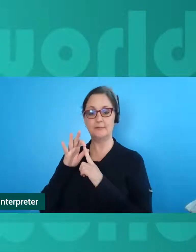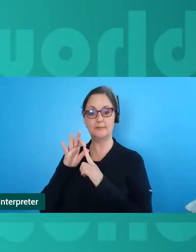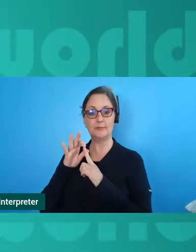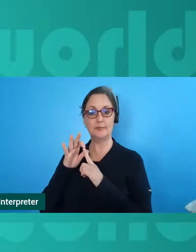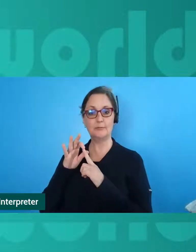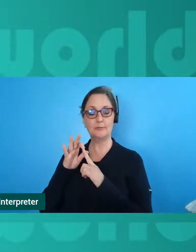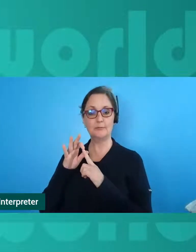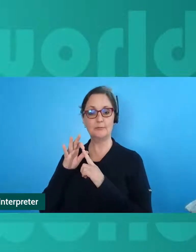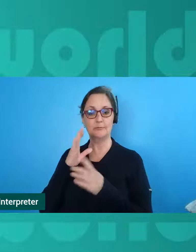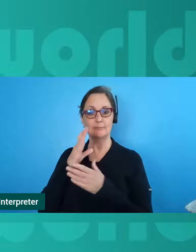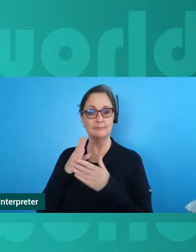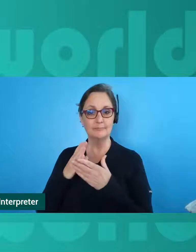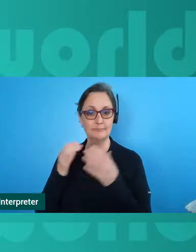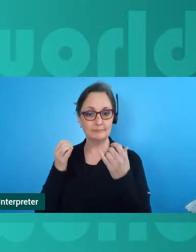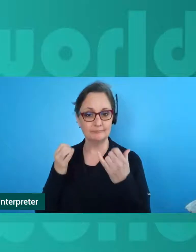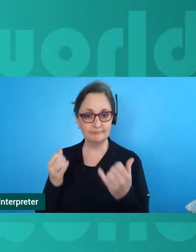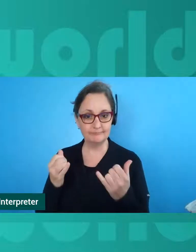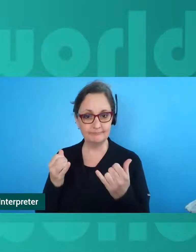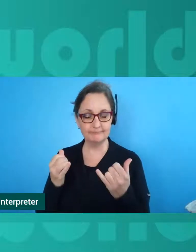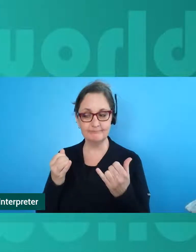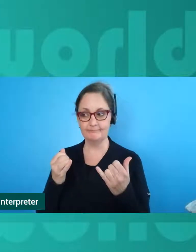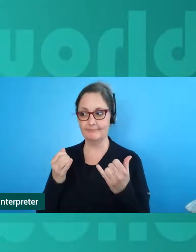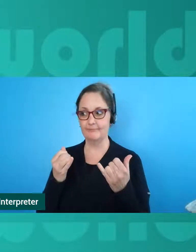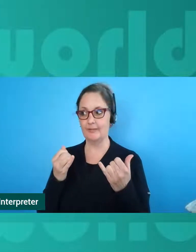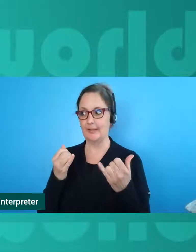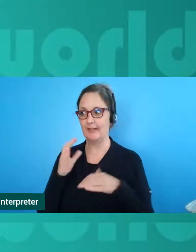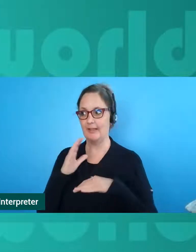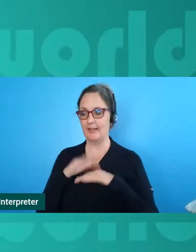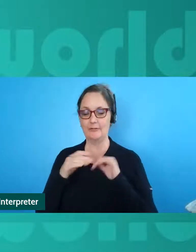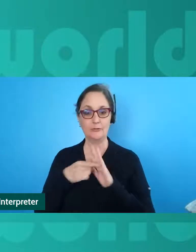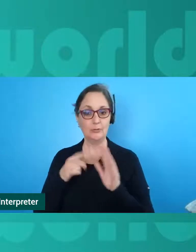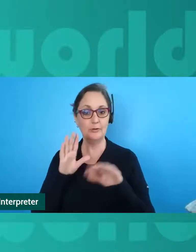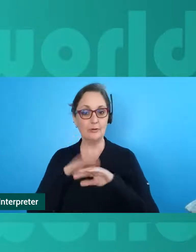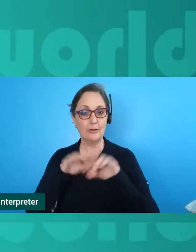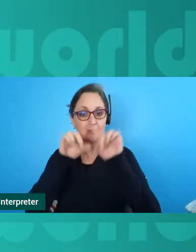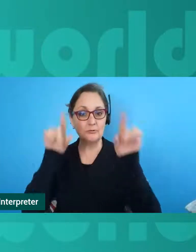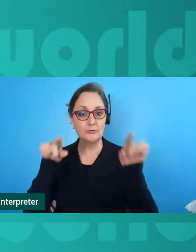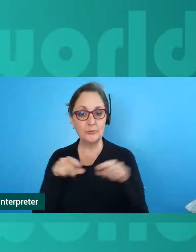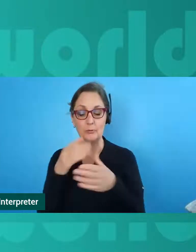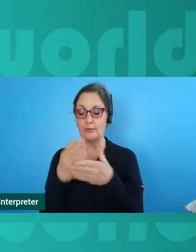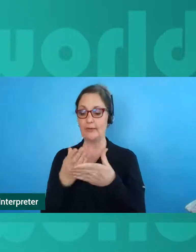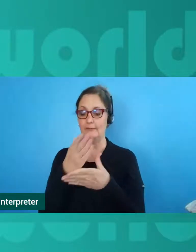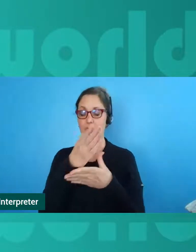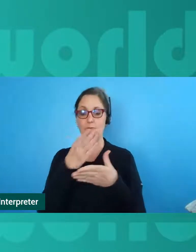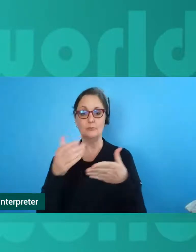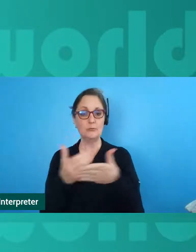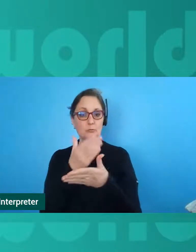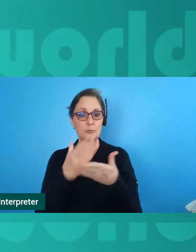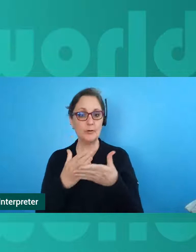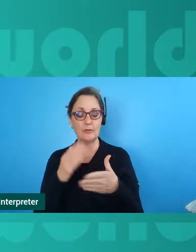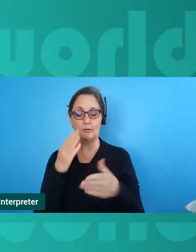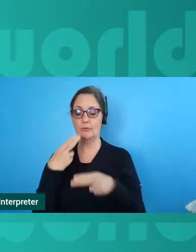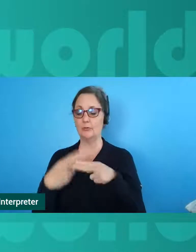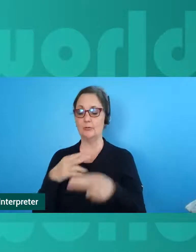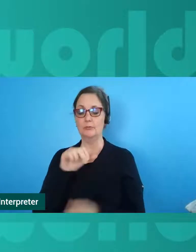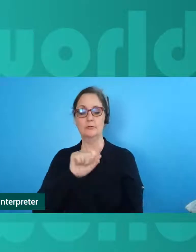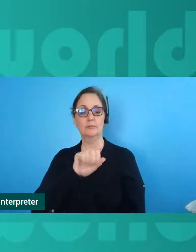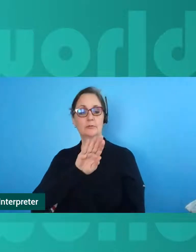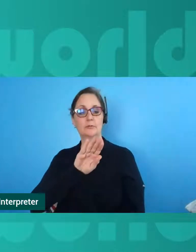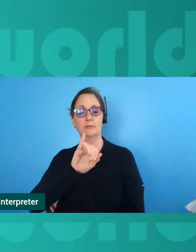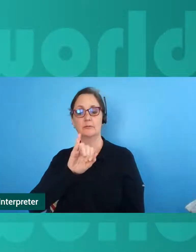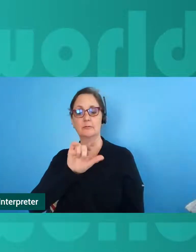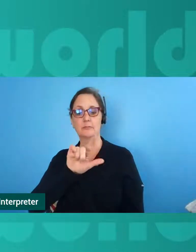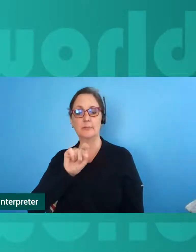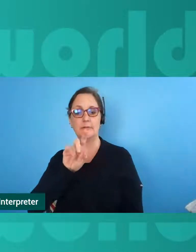today on the screen. So we have a new segment here on Hello World called the Ability Talk, and it is going to be led